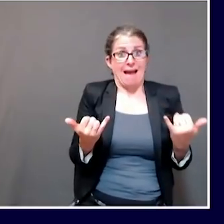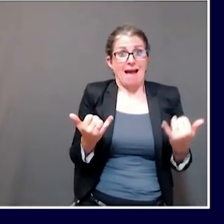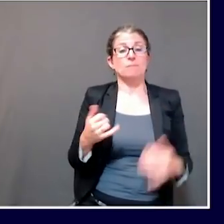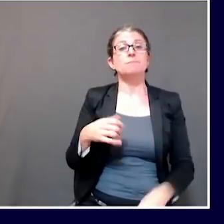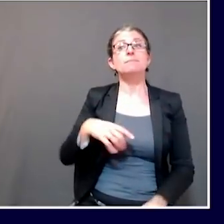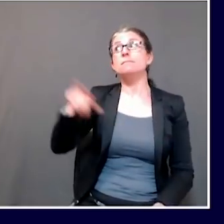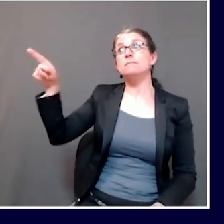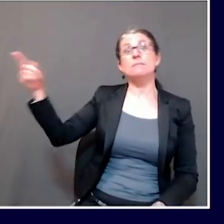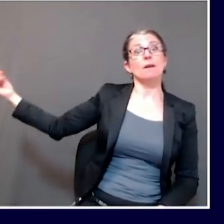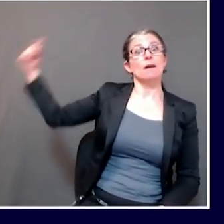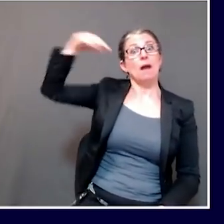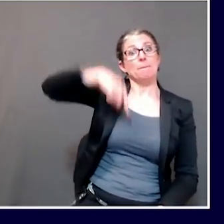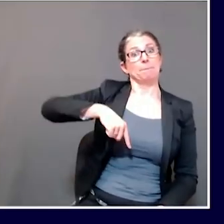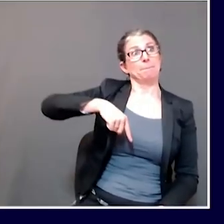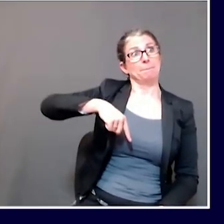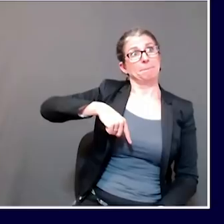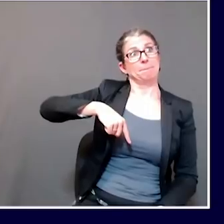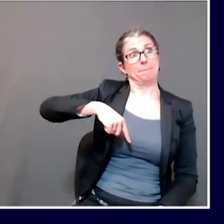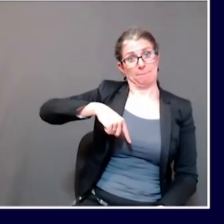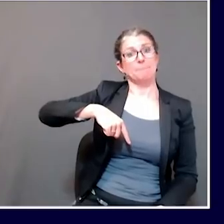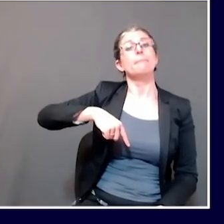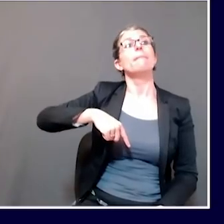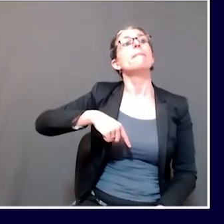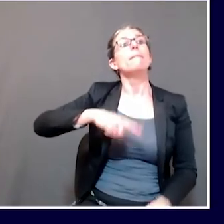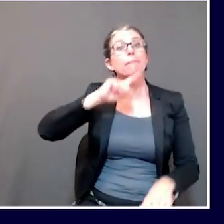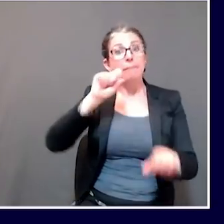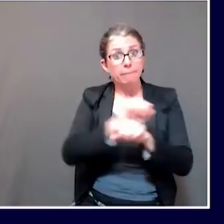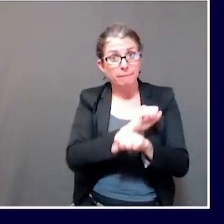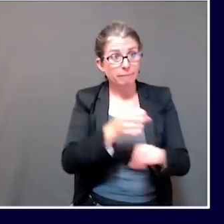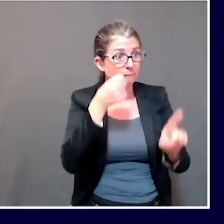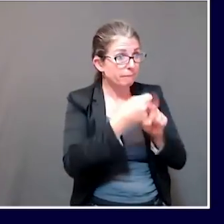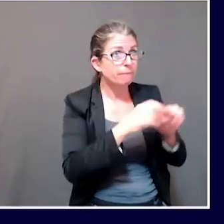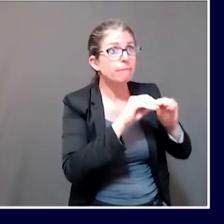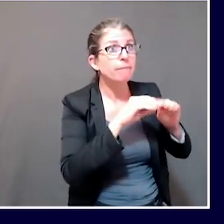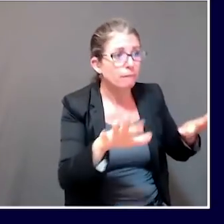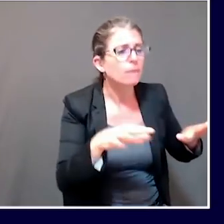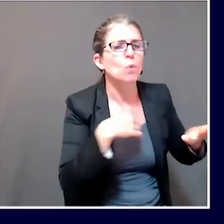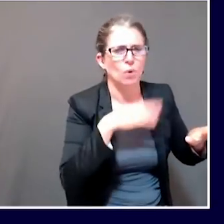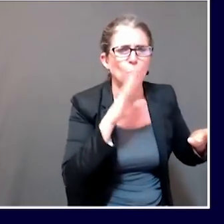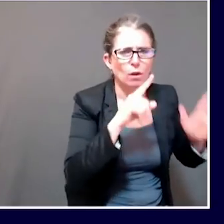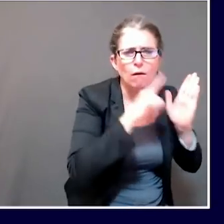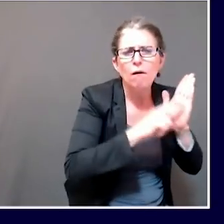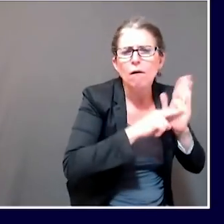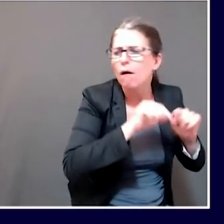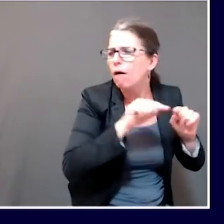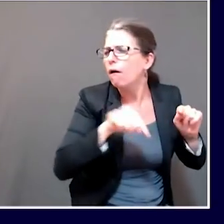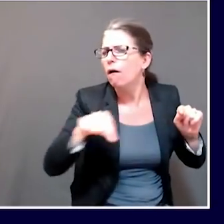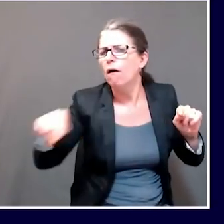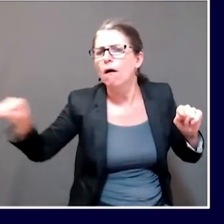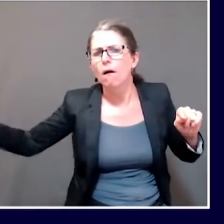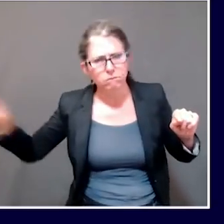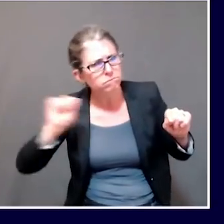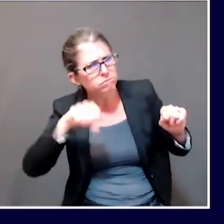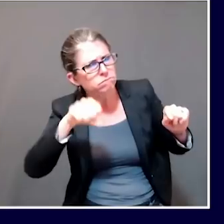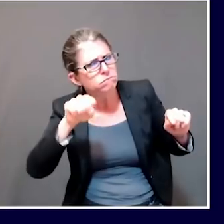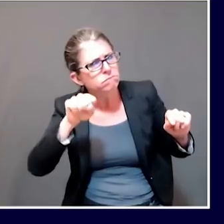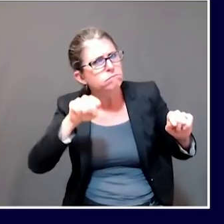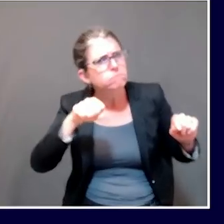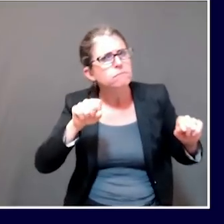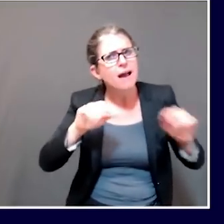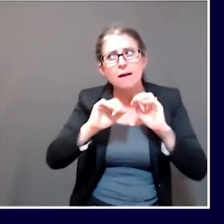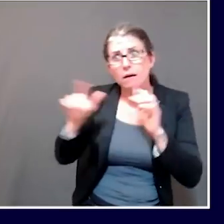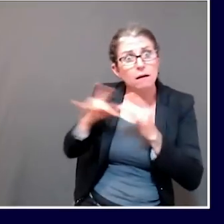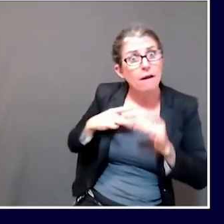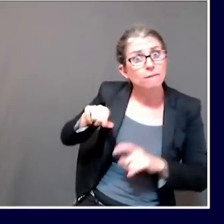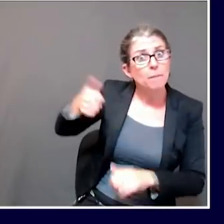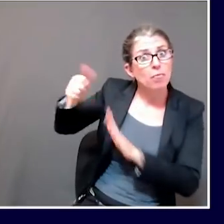with an outbreak, we conduct the contact tracing there as well. I'm sorry, the case investigation. Contact tracing